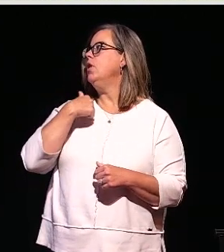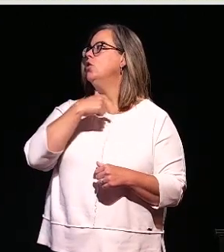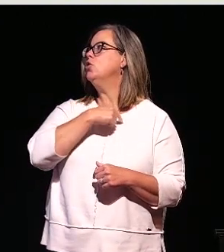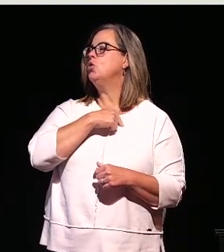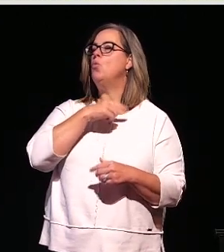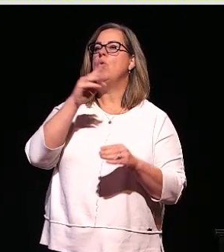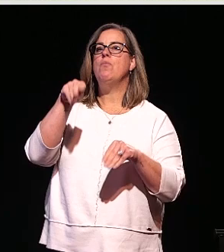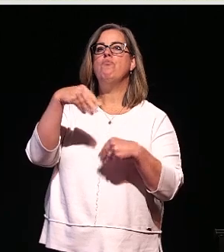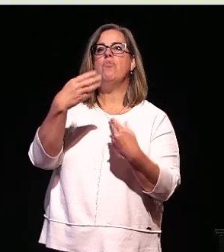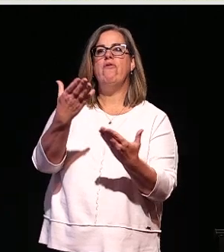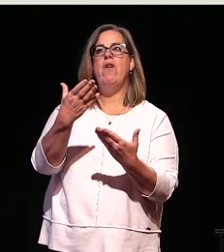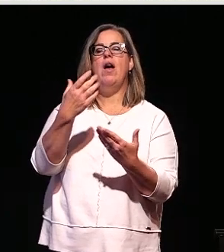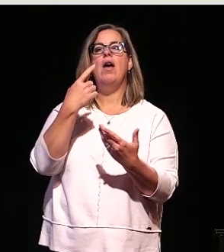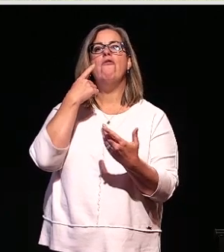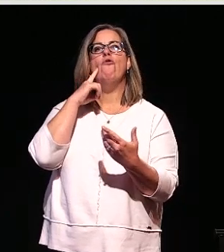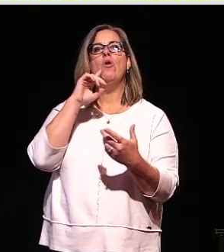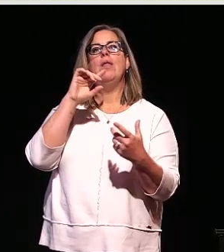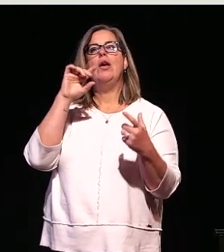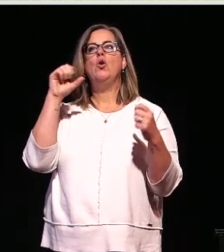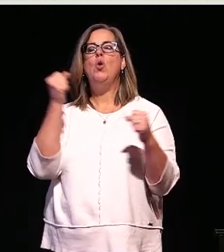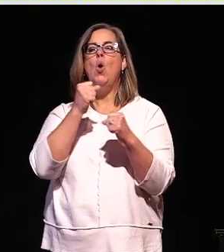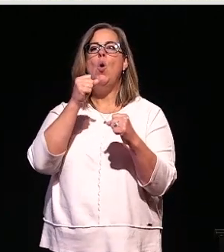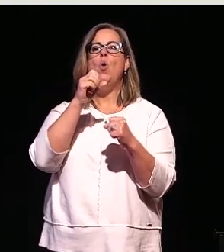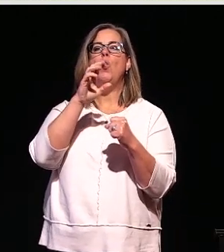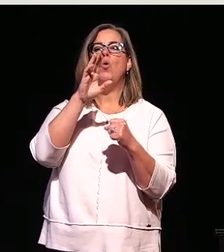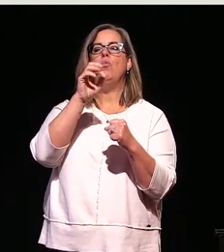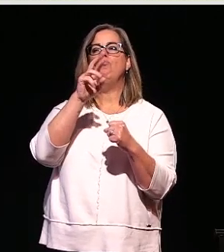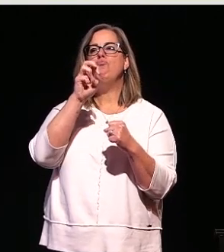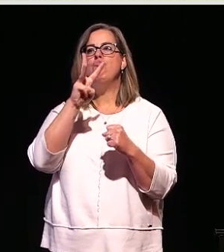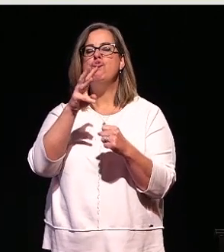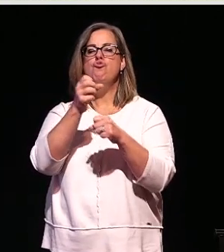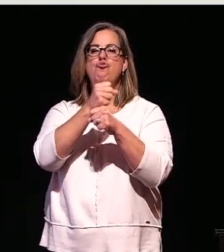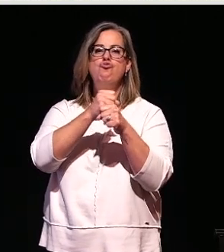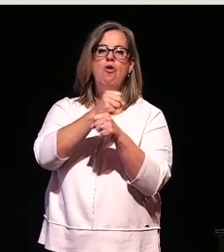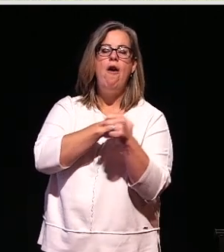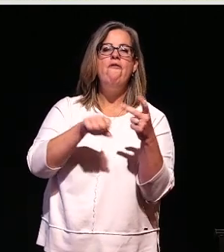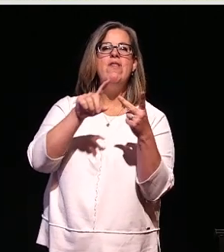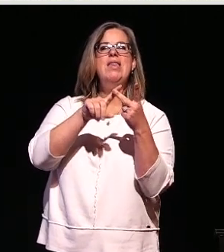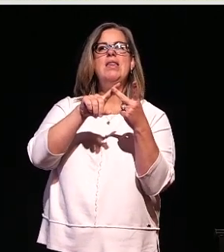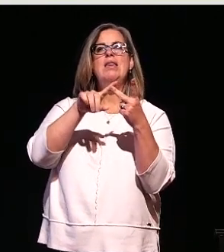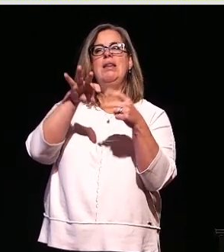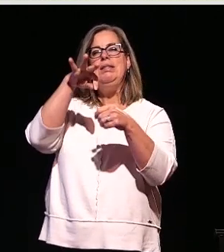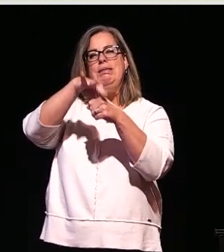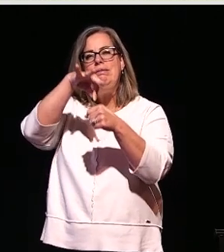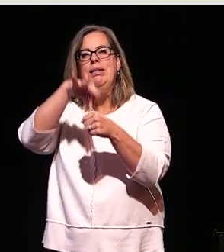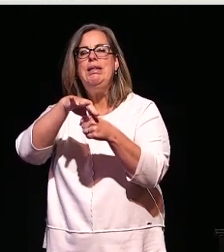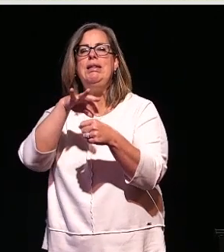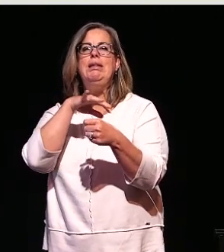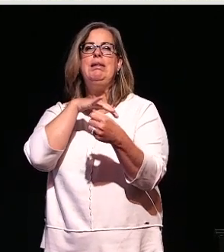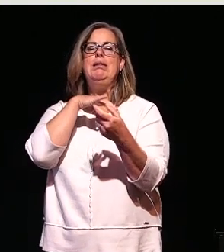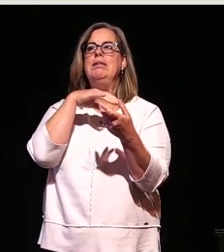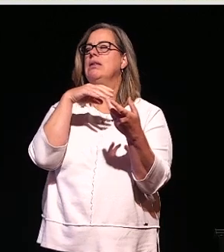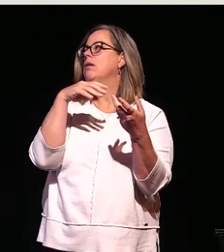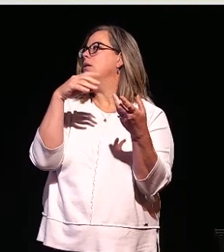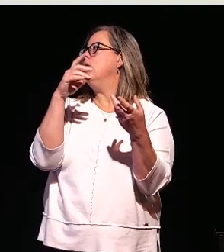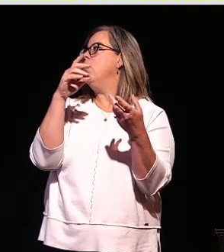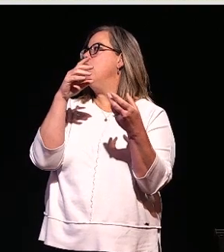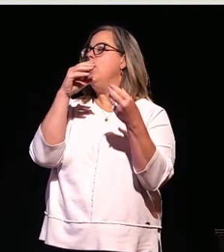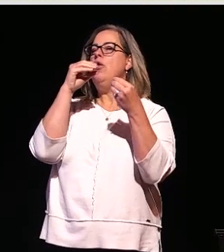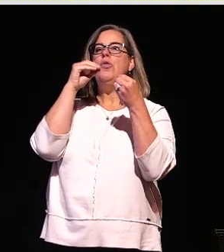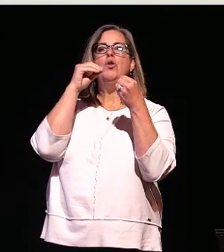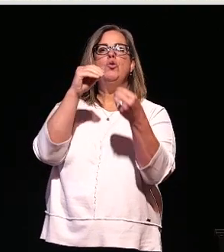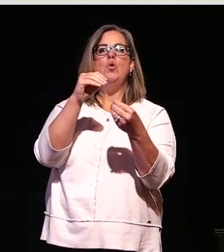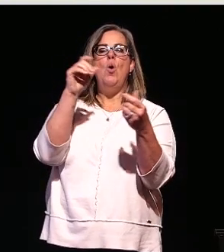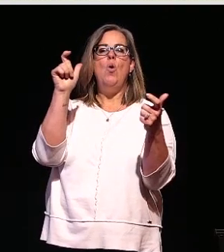to cold brew coffee, sparkling teas, and mocktail brands, for example. There is currently no small-scale